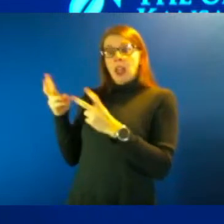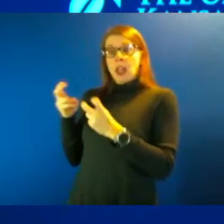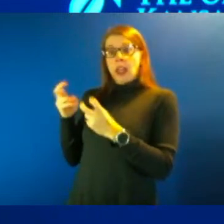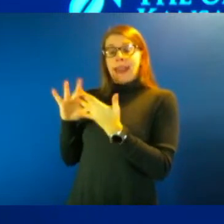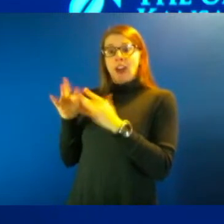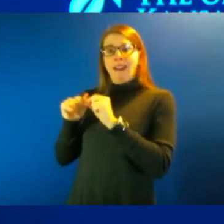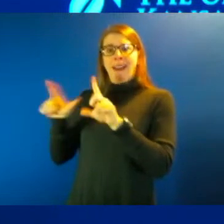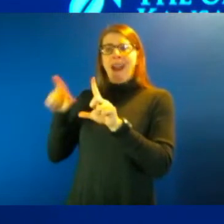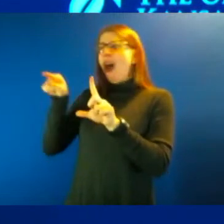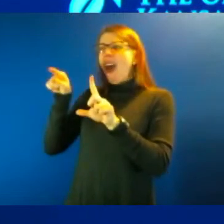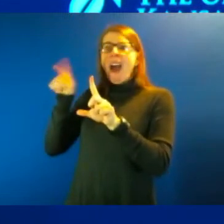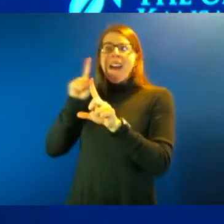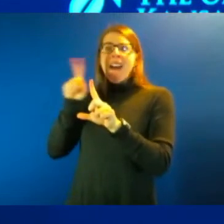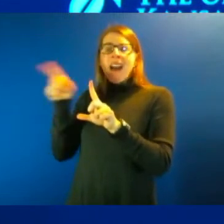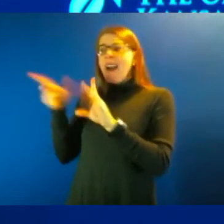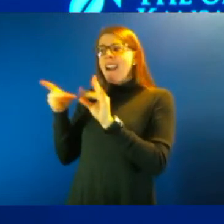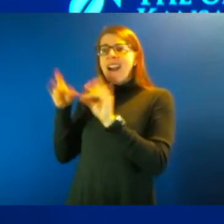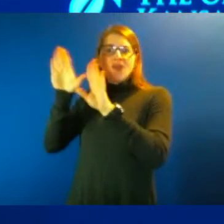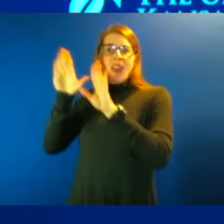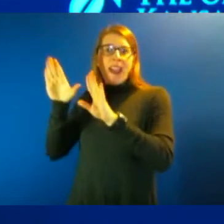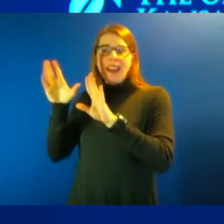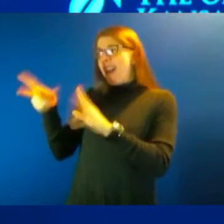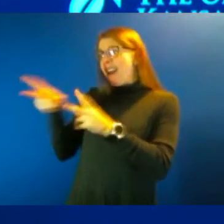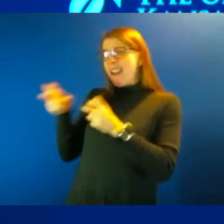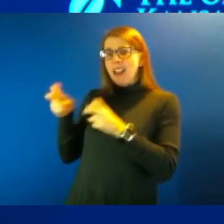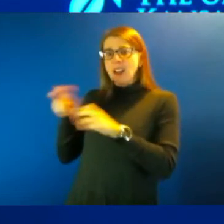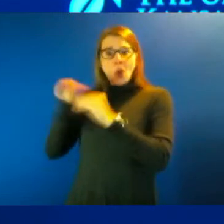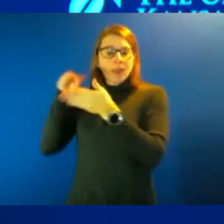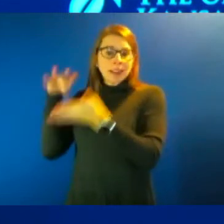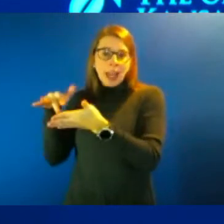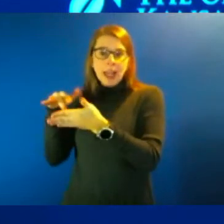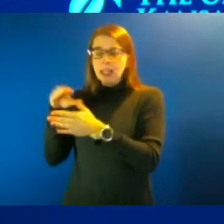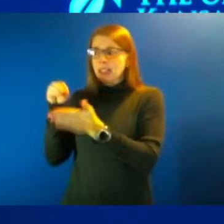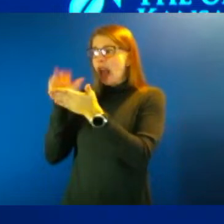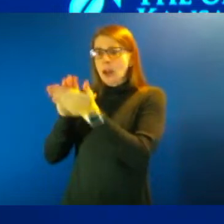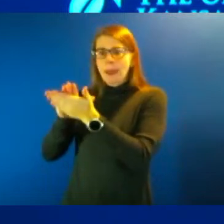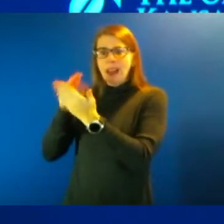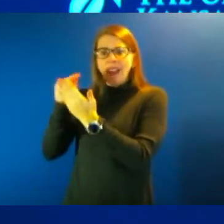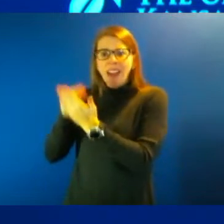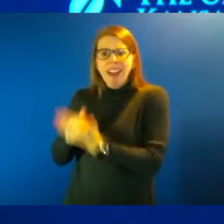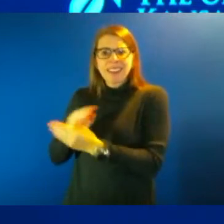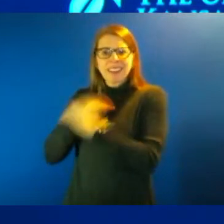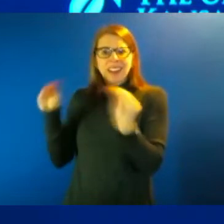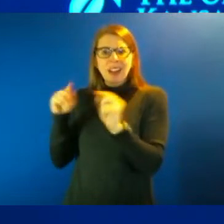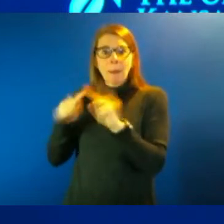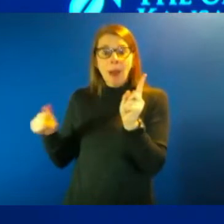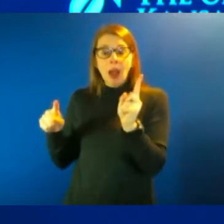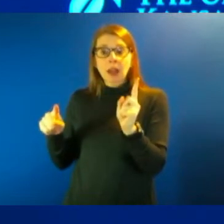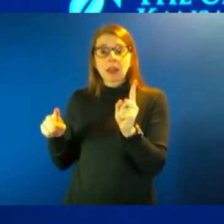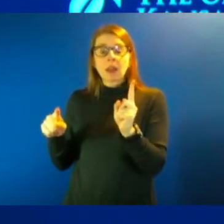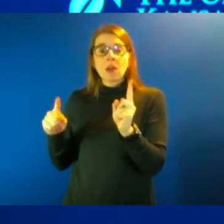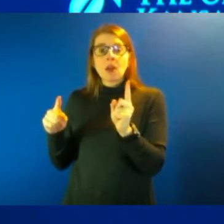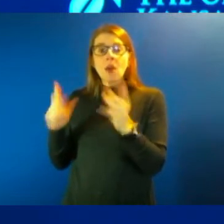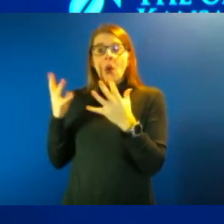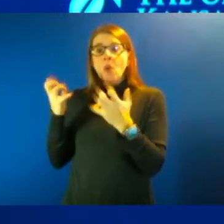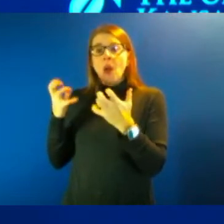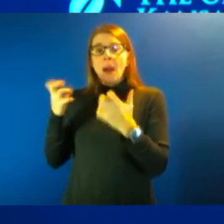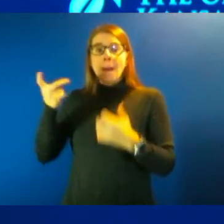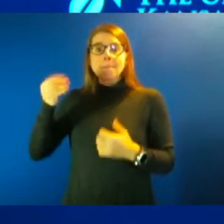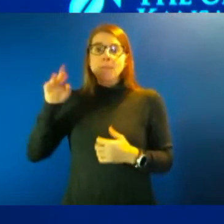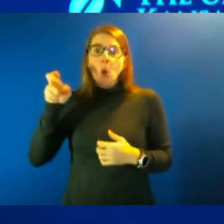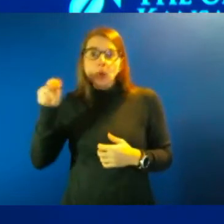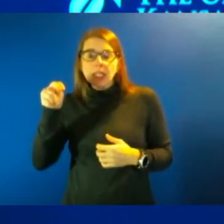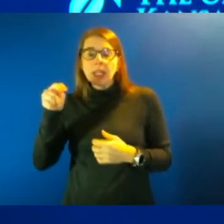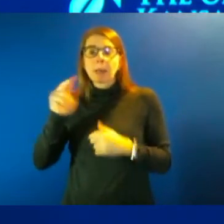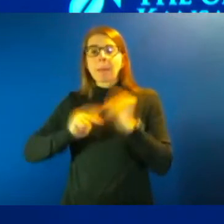was going to be great. There's no studies. There's no way to document it. They can put anything they want to in all those protein building formulas, body